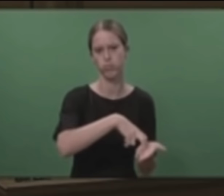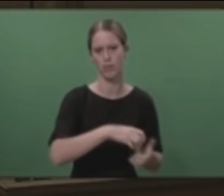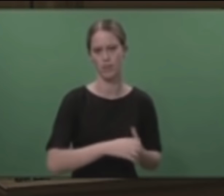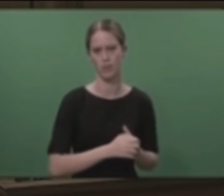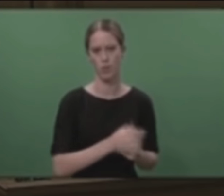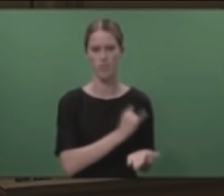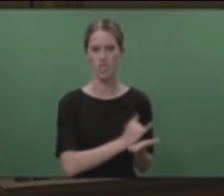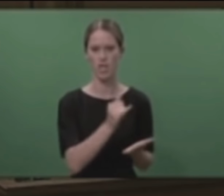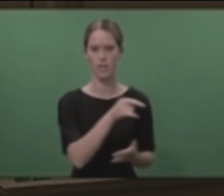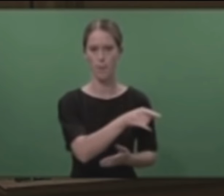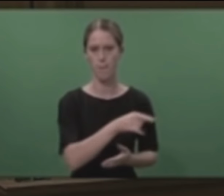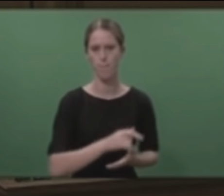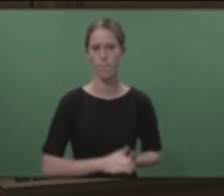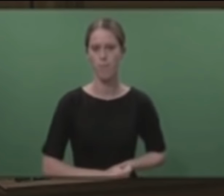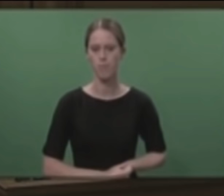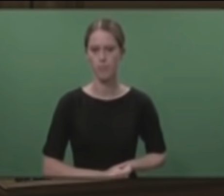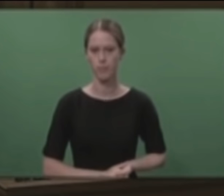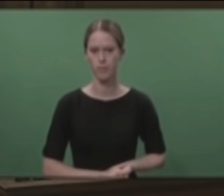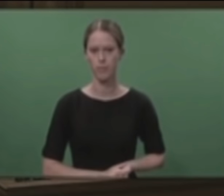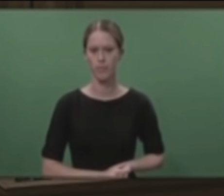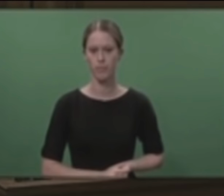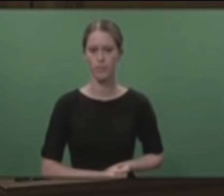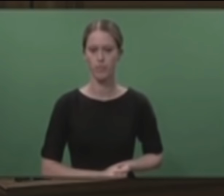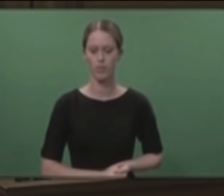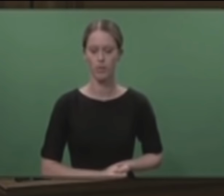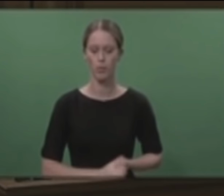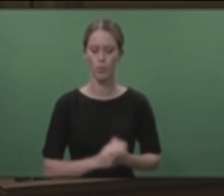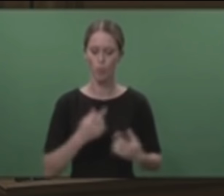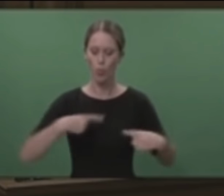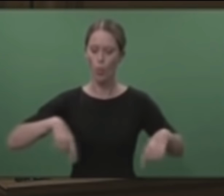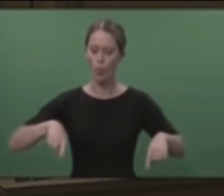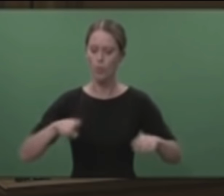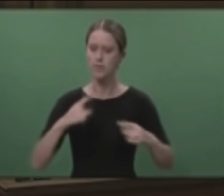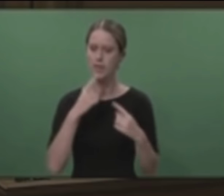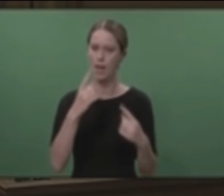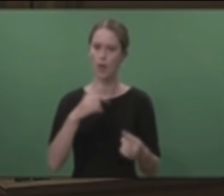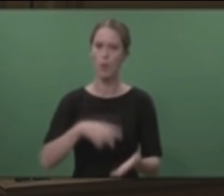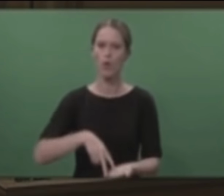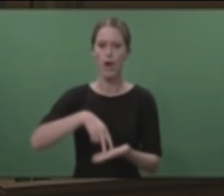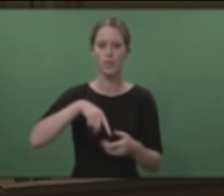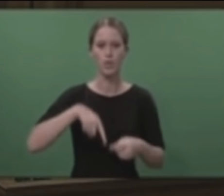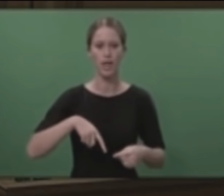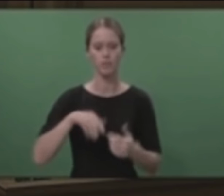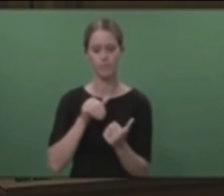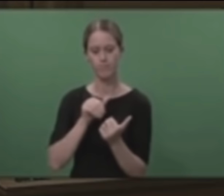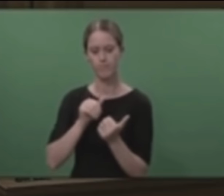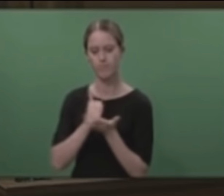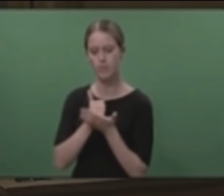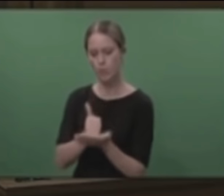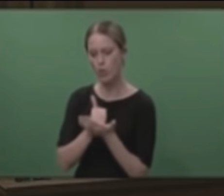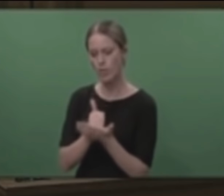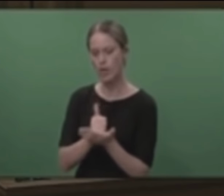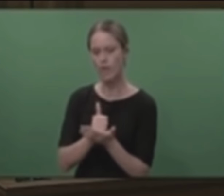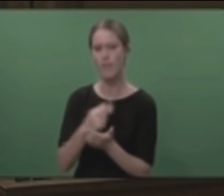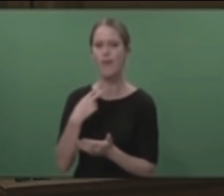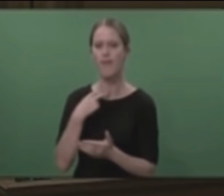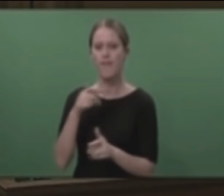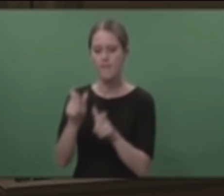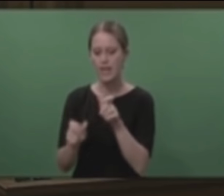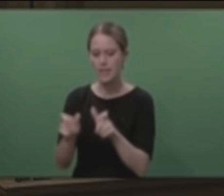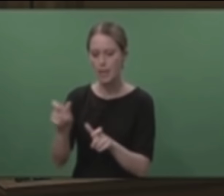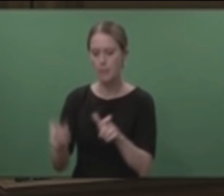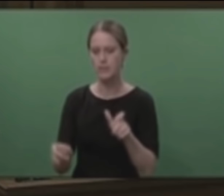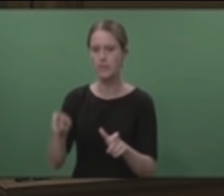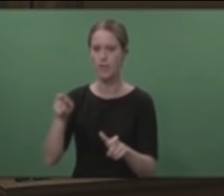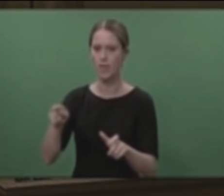we reject. That is what we must all say. We rise today in support of the victims of the violent attacks of March